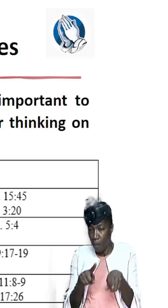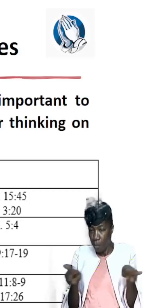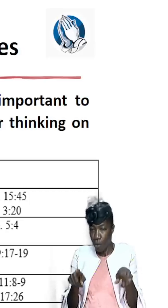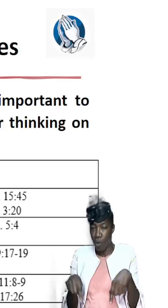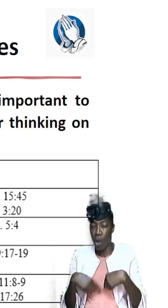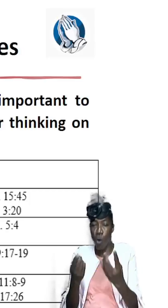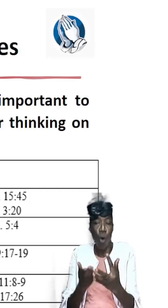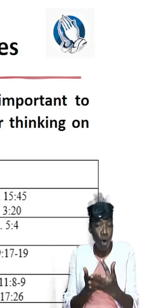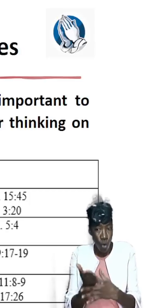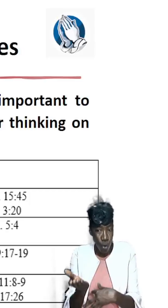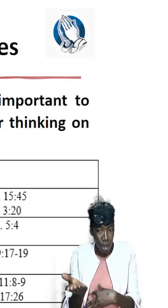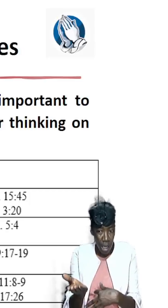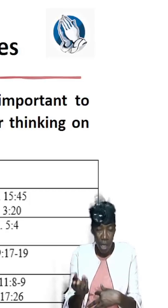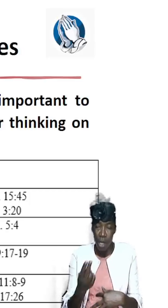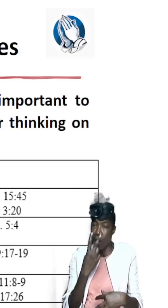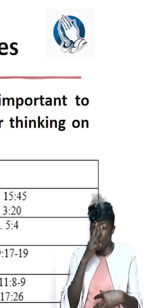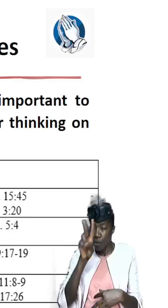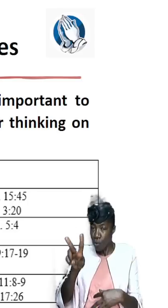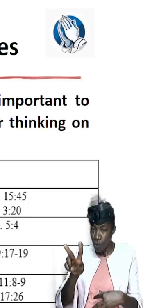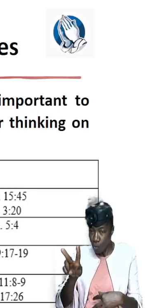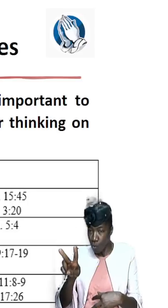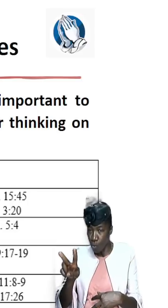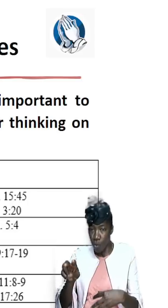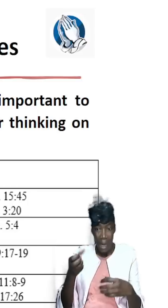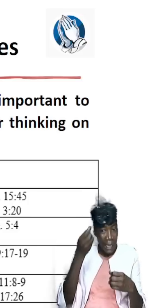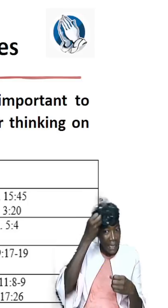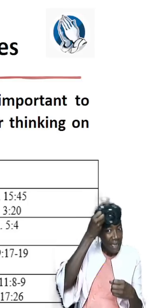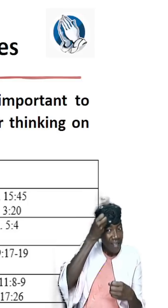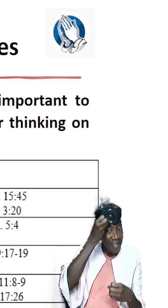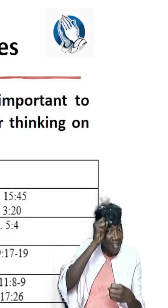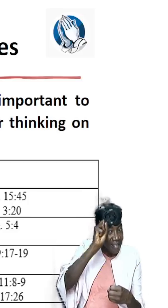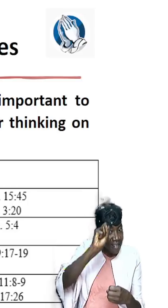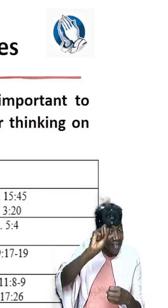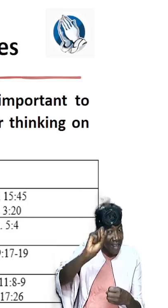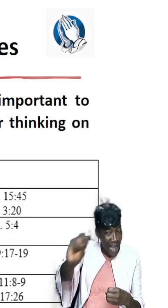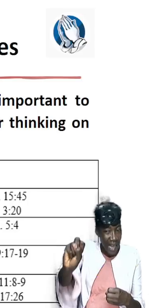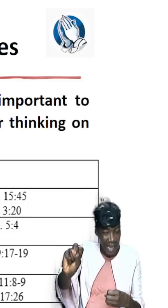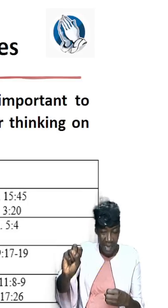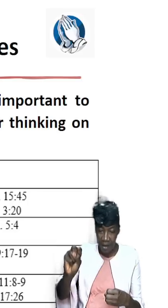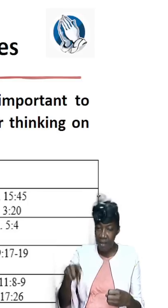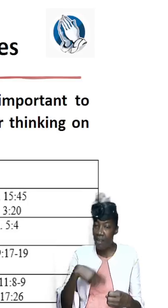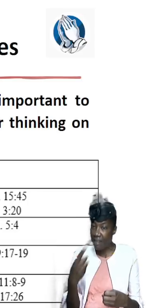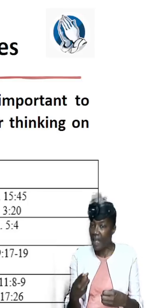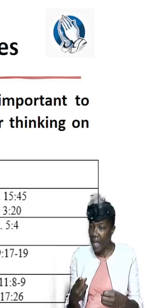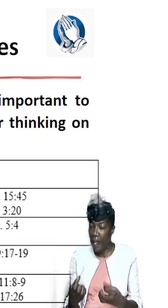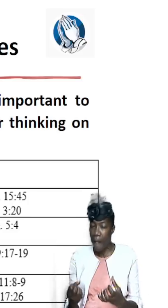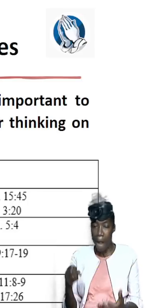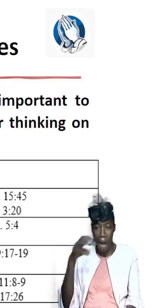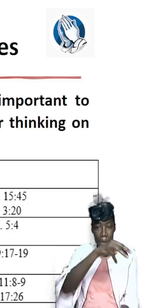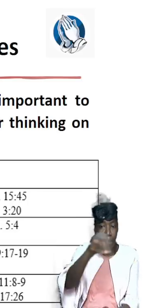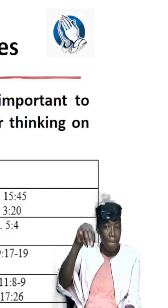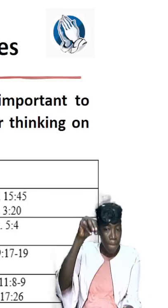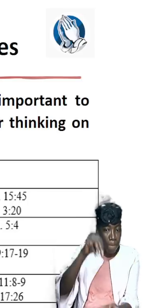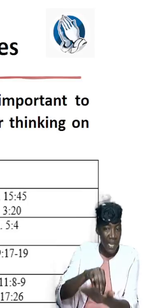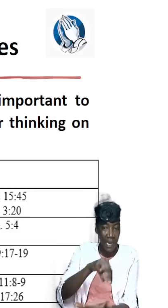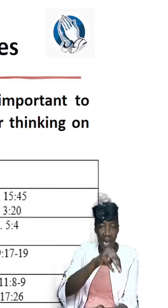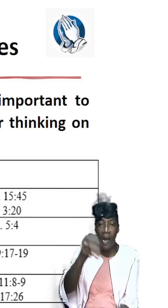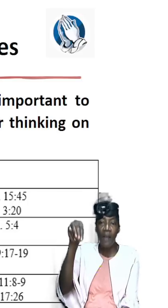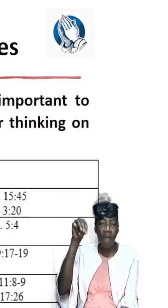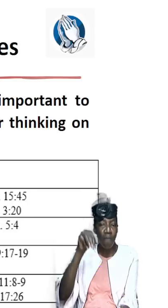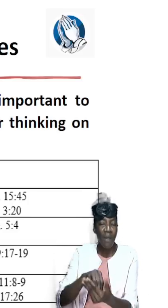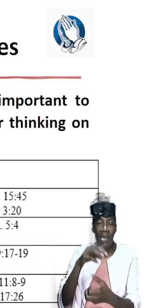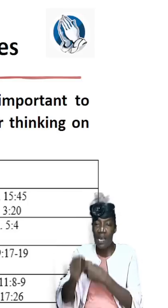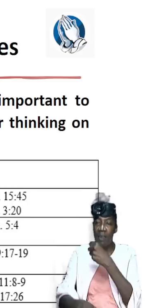looking through the lens of scientists, they are saying it is millions upon millions of years. And so there are Christian